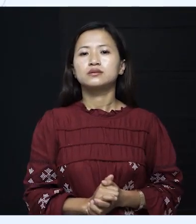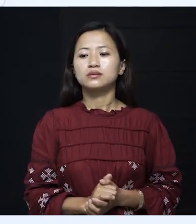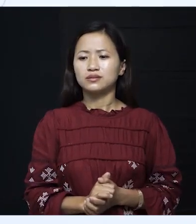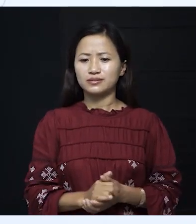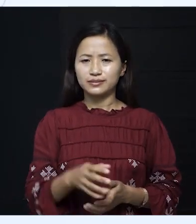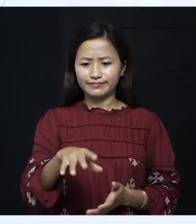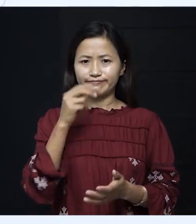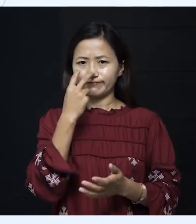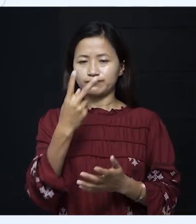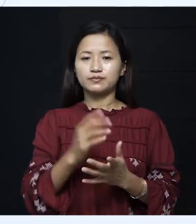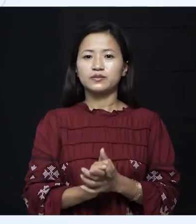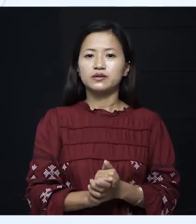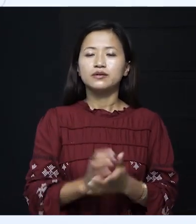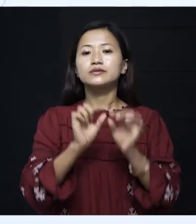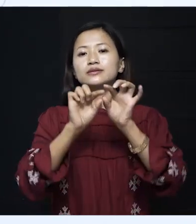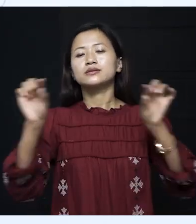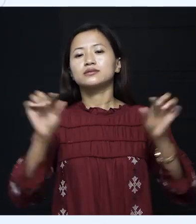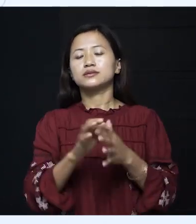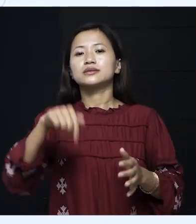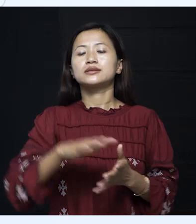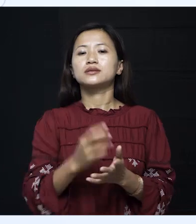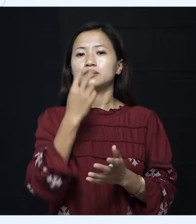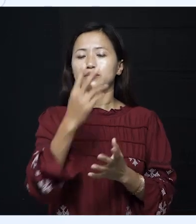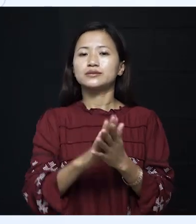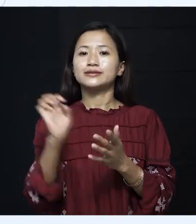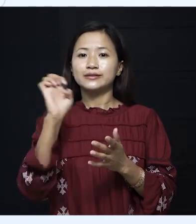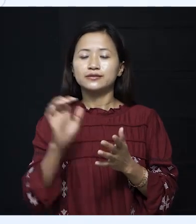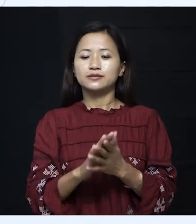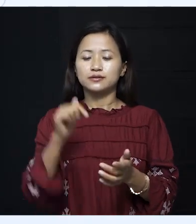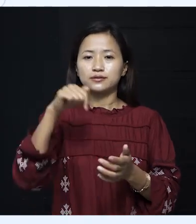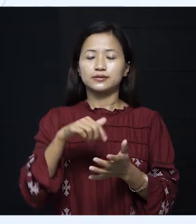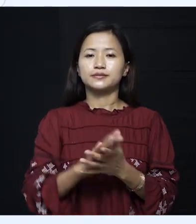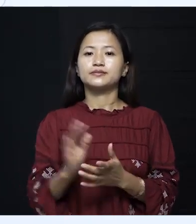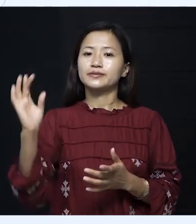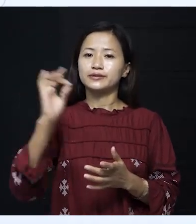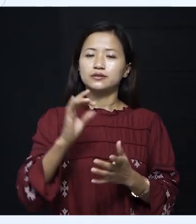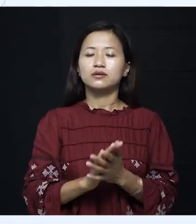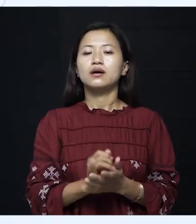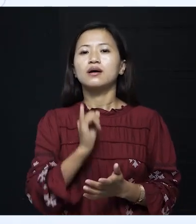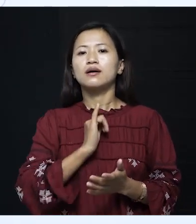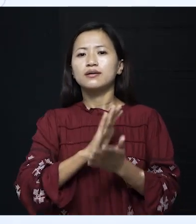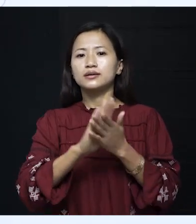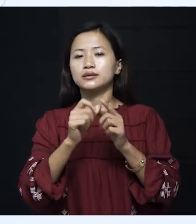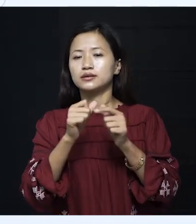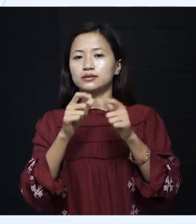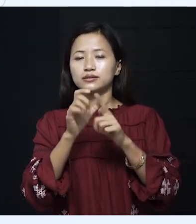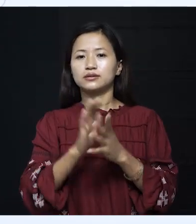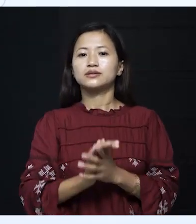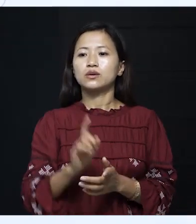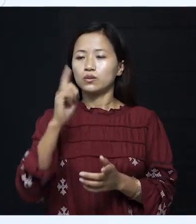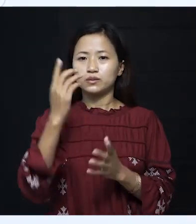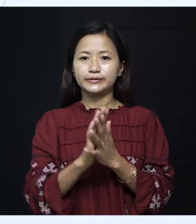So let's take a look at the sentence here and look at the events again. I had finished, that is